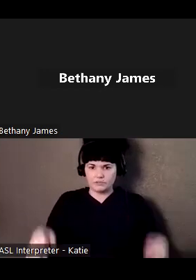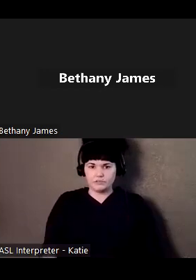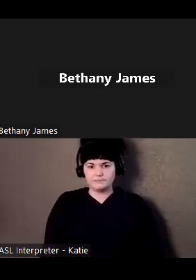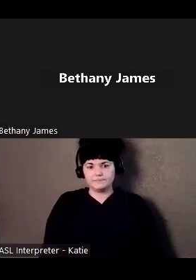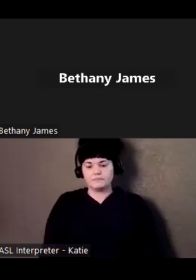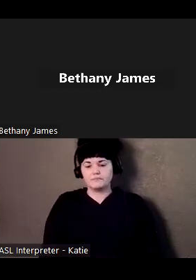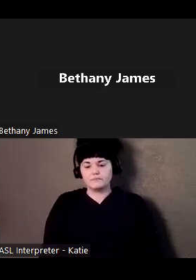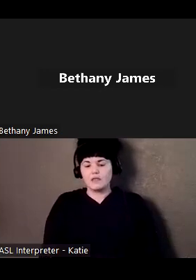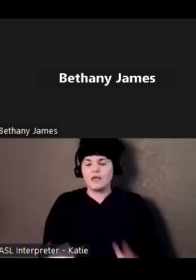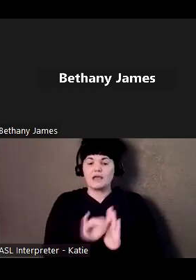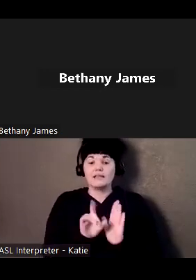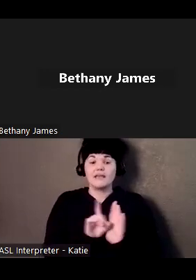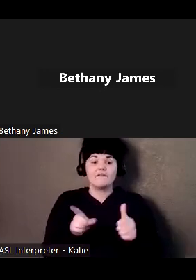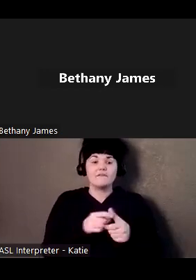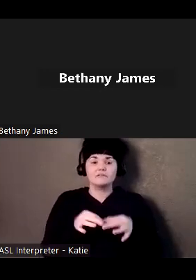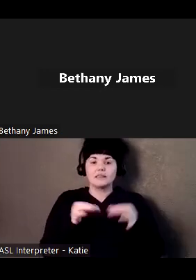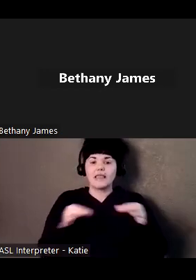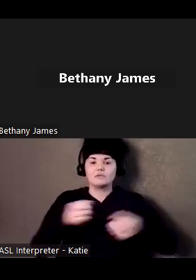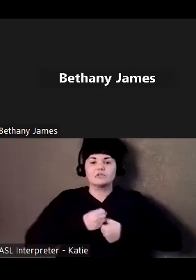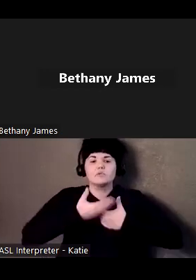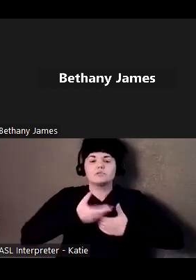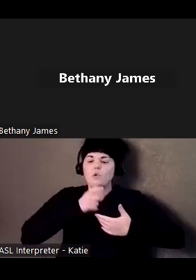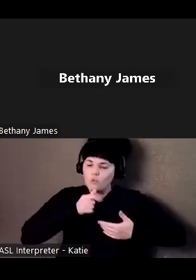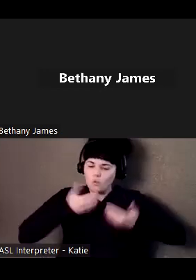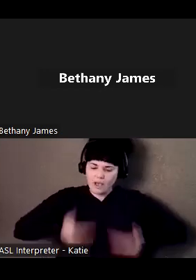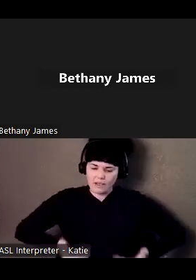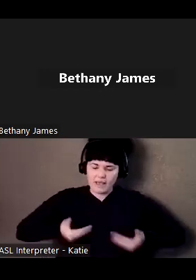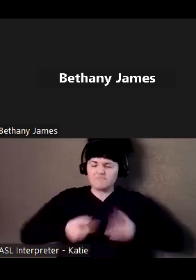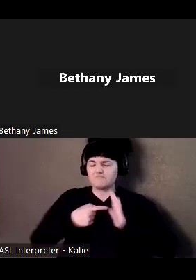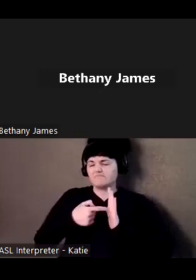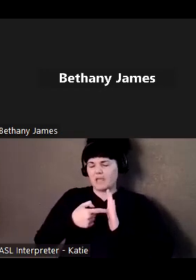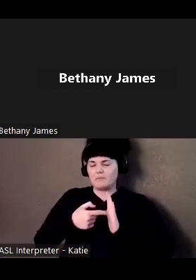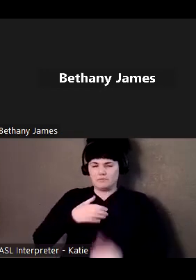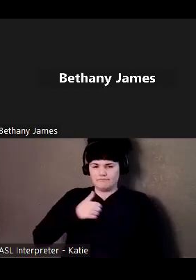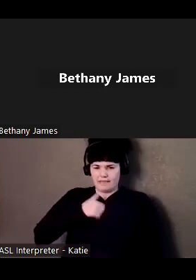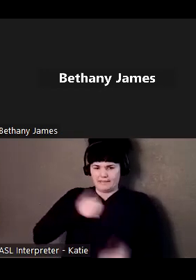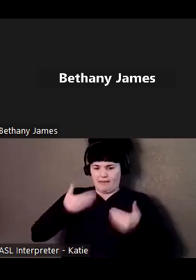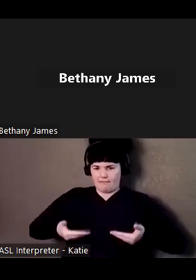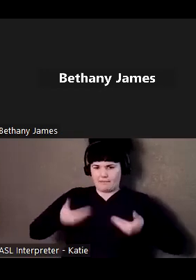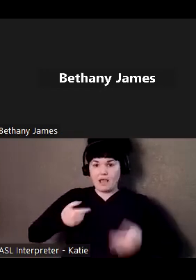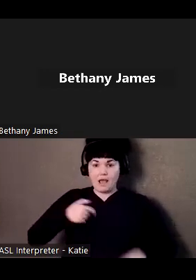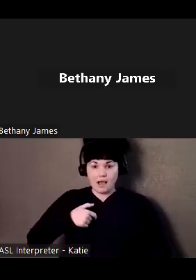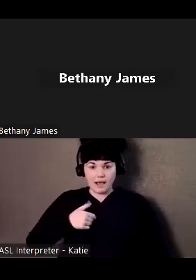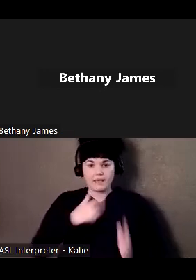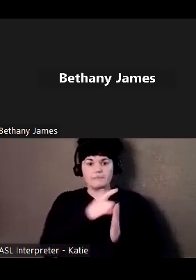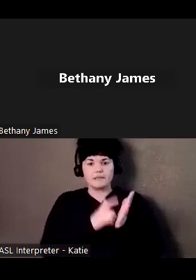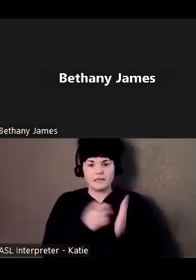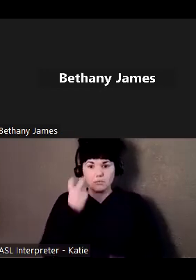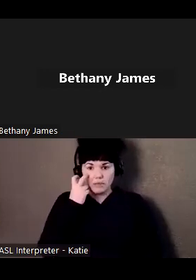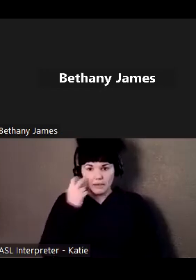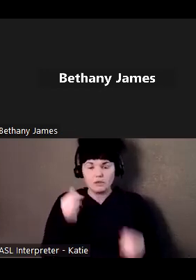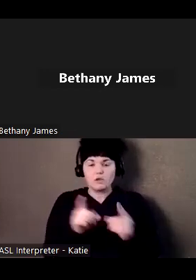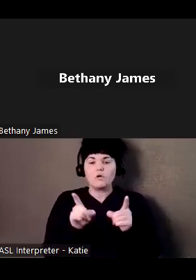an expression of who I am. So I'll use myself as an example. I am legally blind and I have cerebral